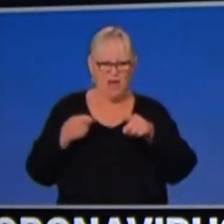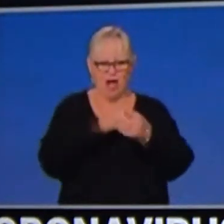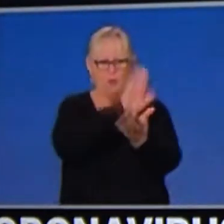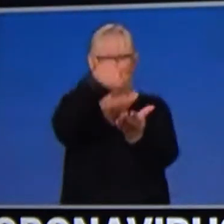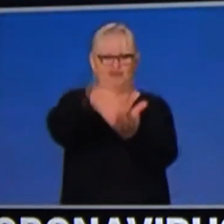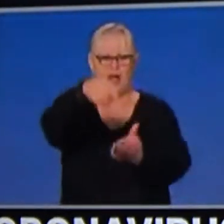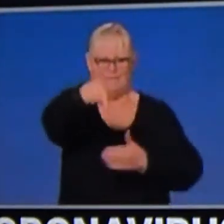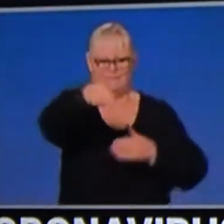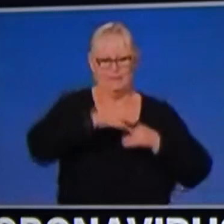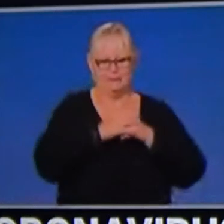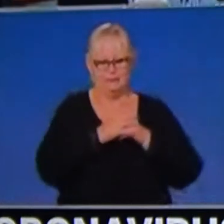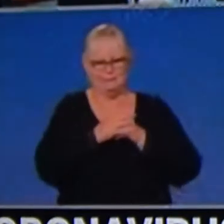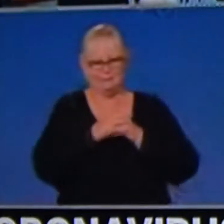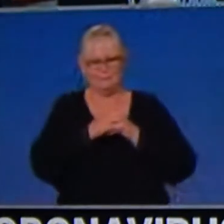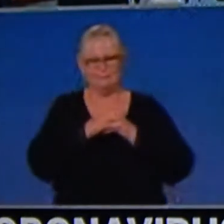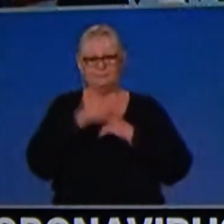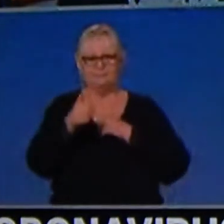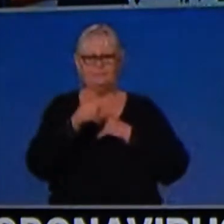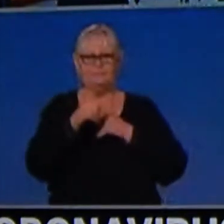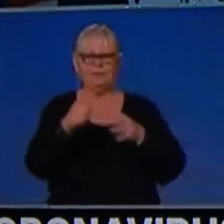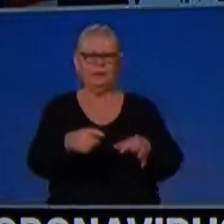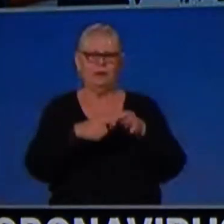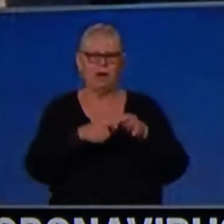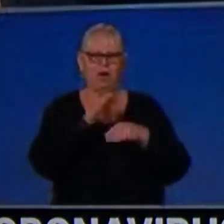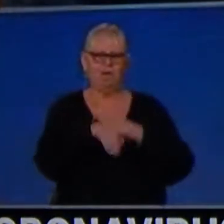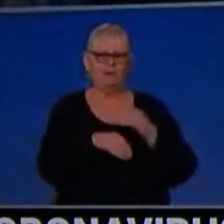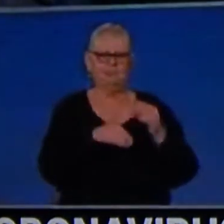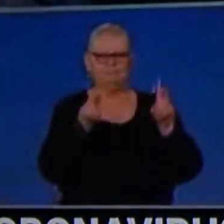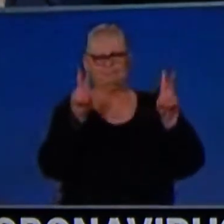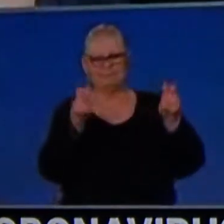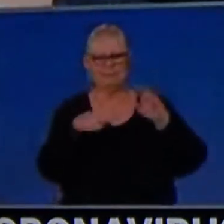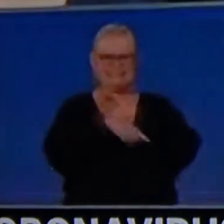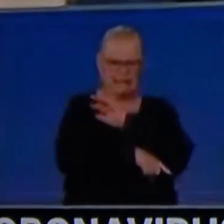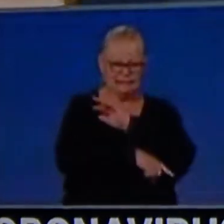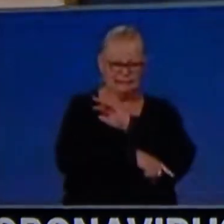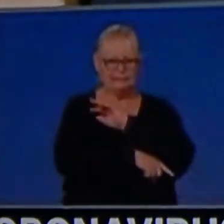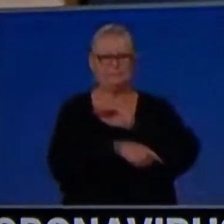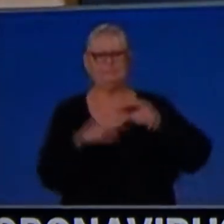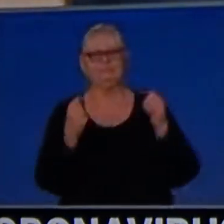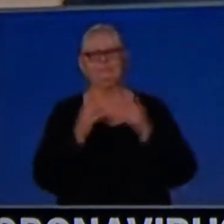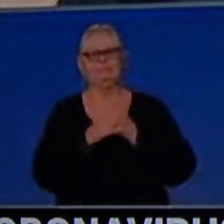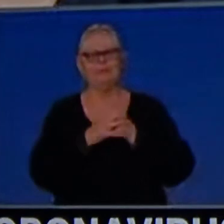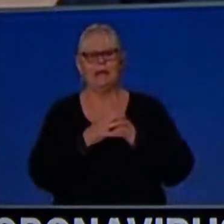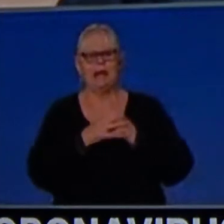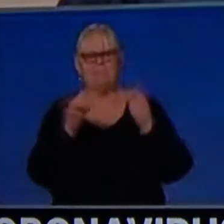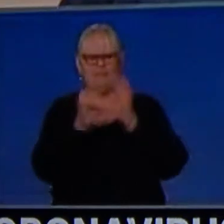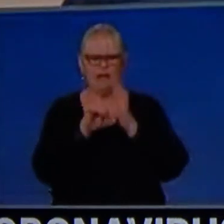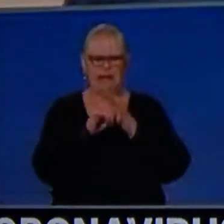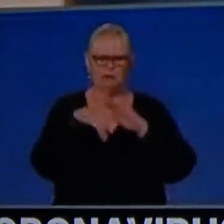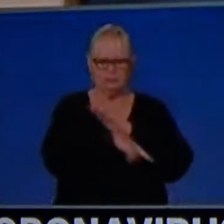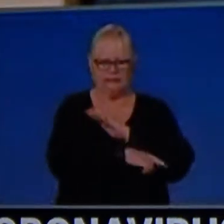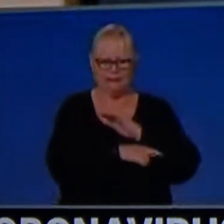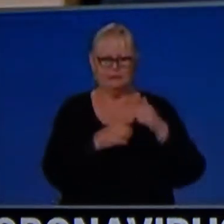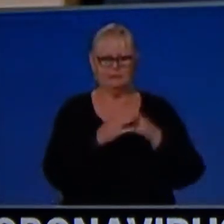Michelle. I want to take you to the issue of debt and deficit, which worries particularly some of your own supporters. Would